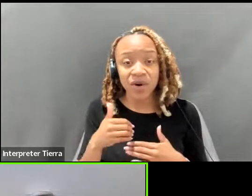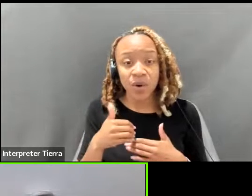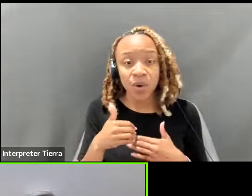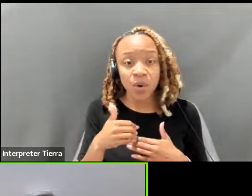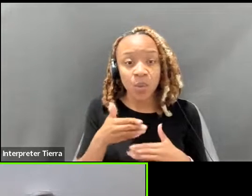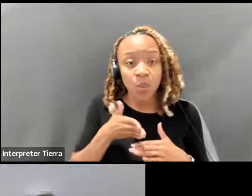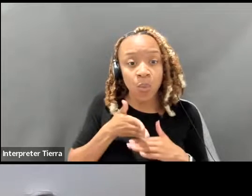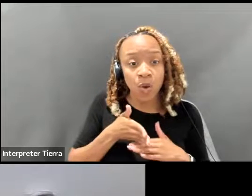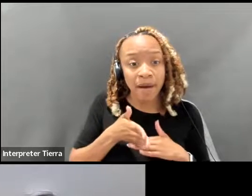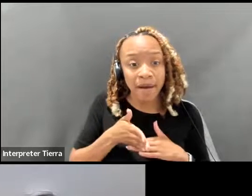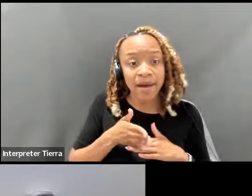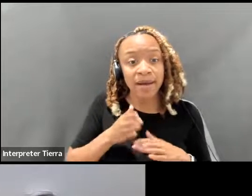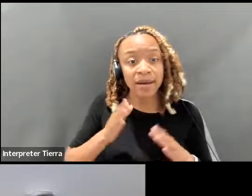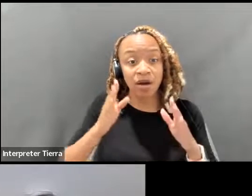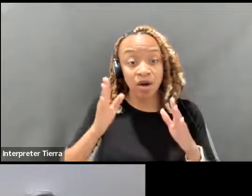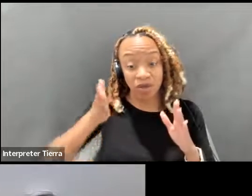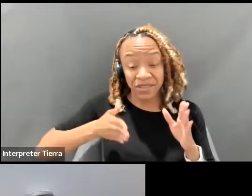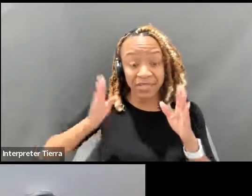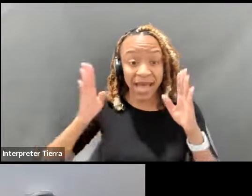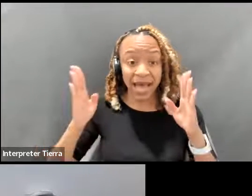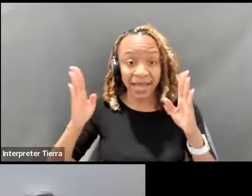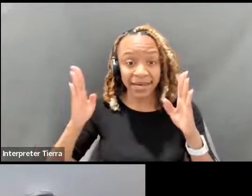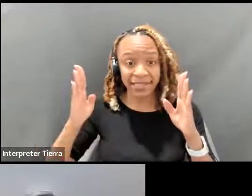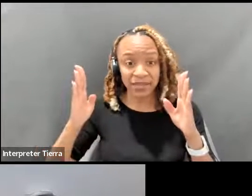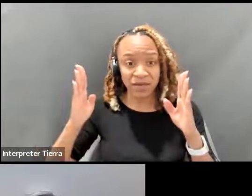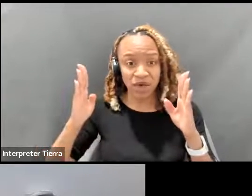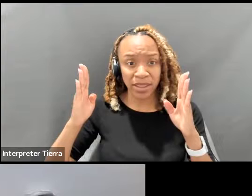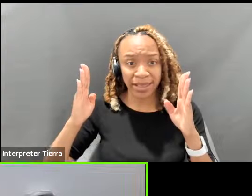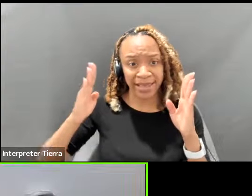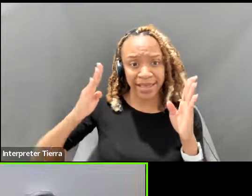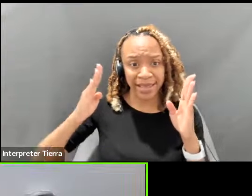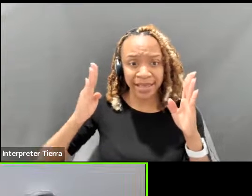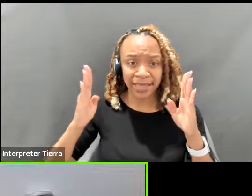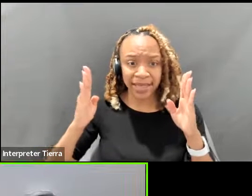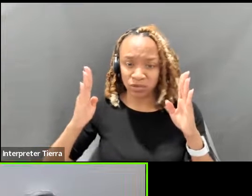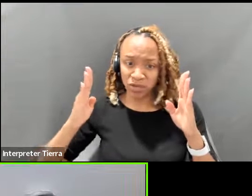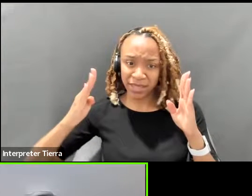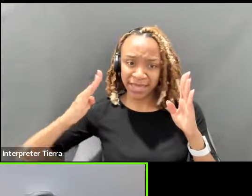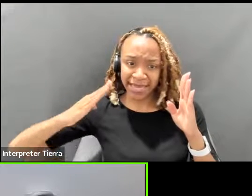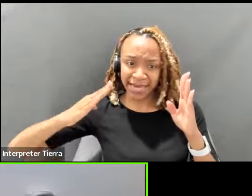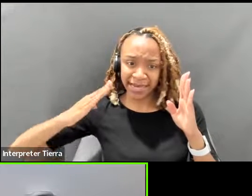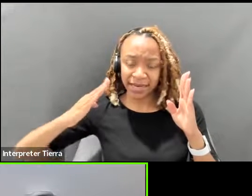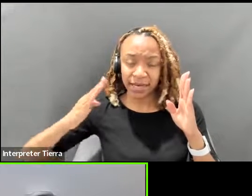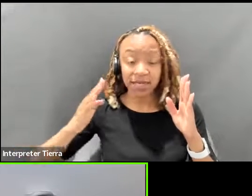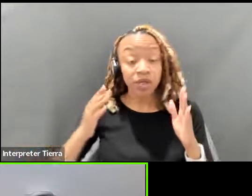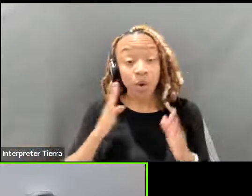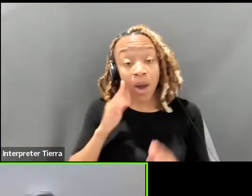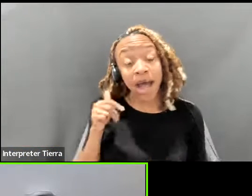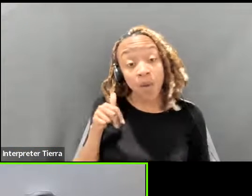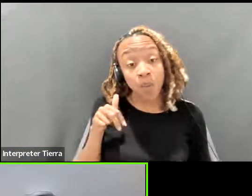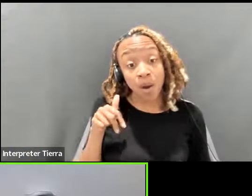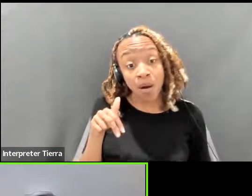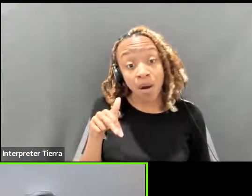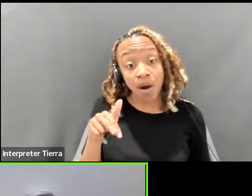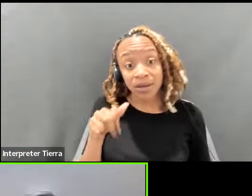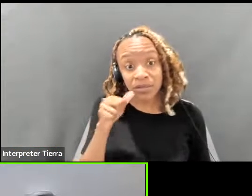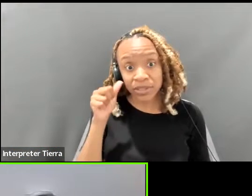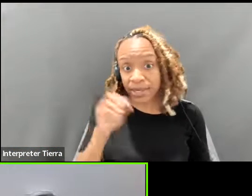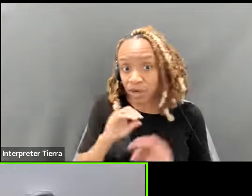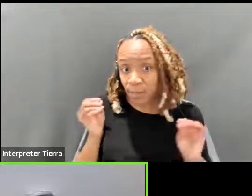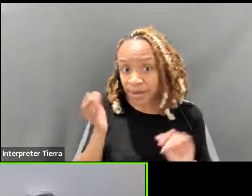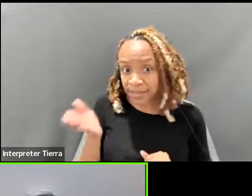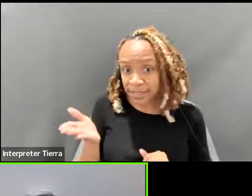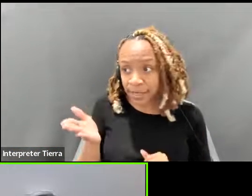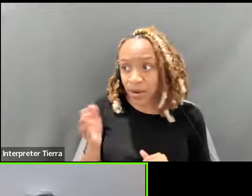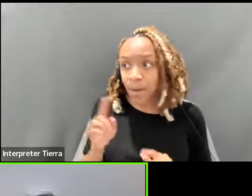inward. Yeah. And nobody was working on it when I went by yesterday, when I walked by it. But they were working on it the